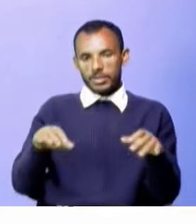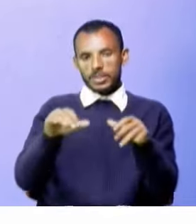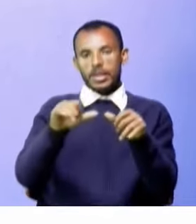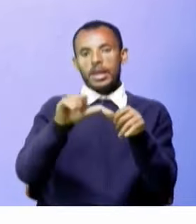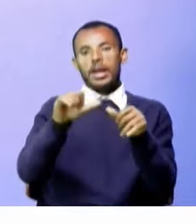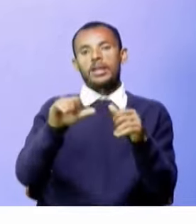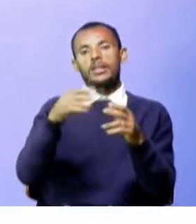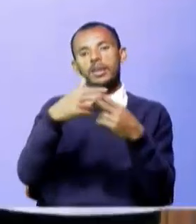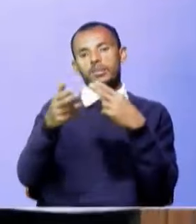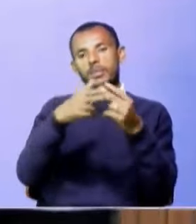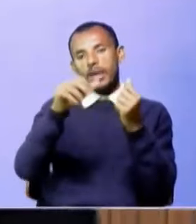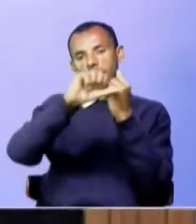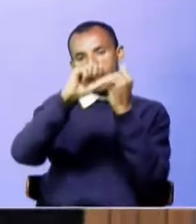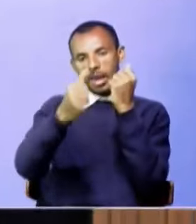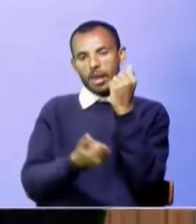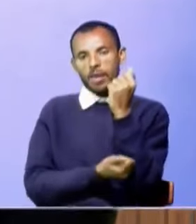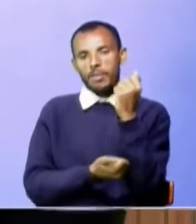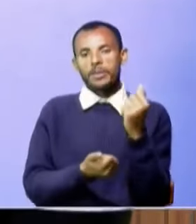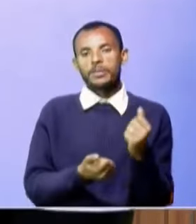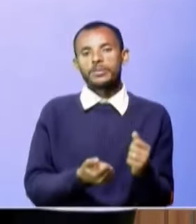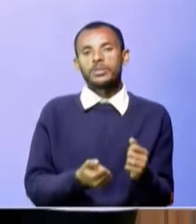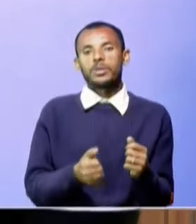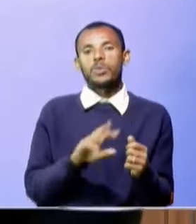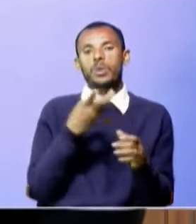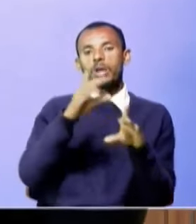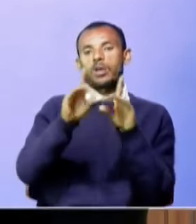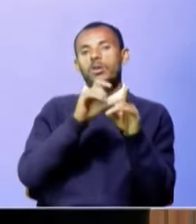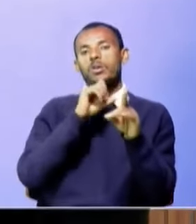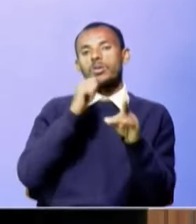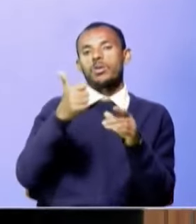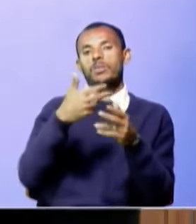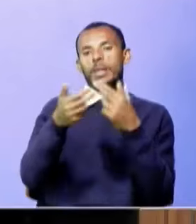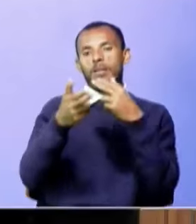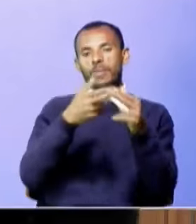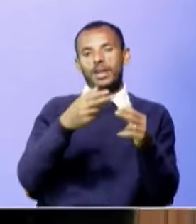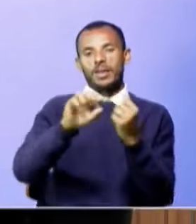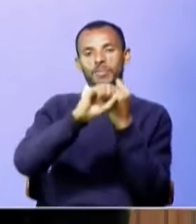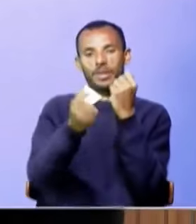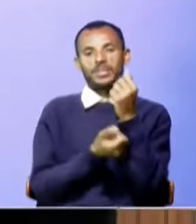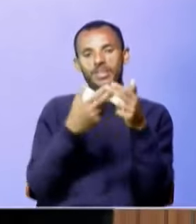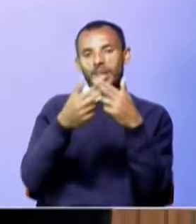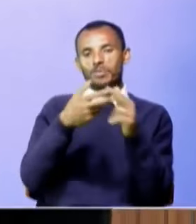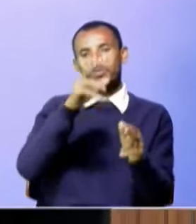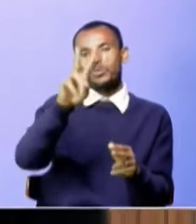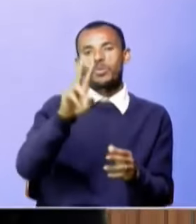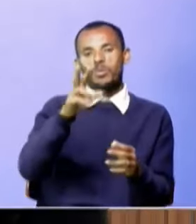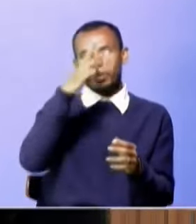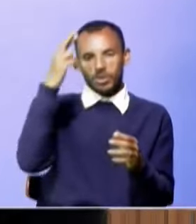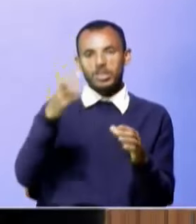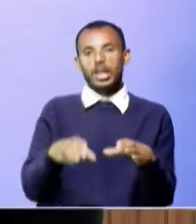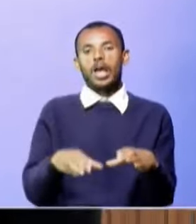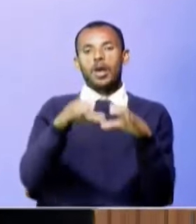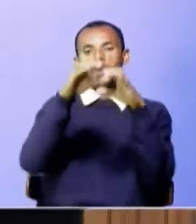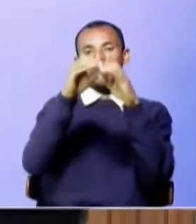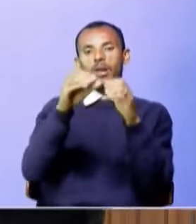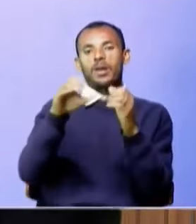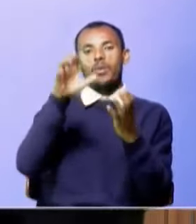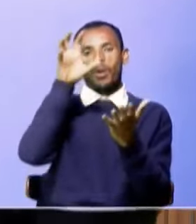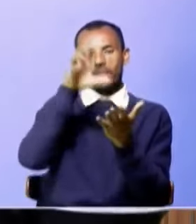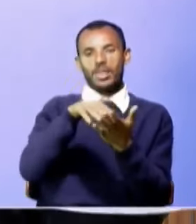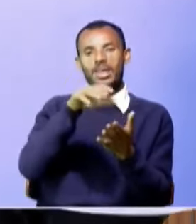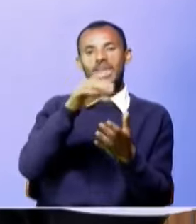of the base. Okay, we don't multiply base area by 2 because a cone contains a single base.